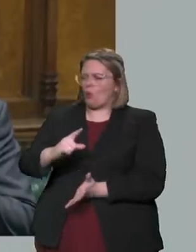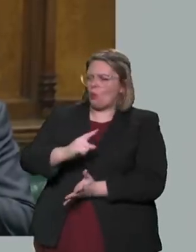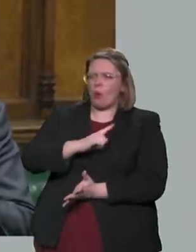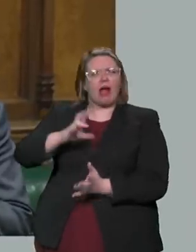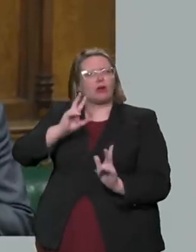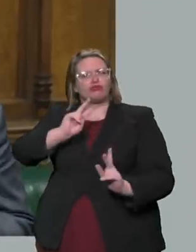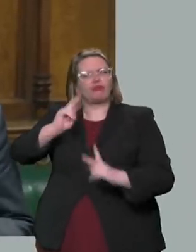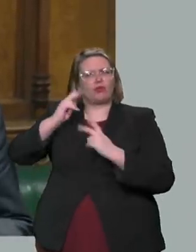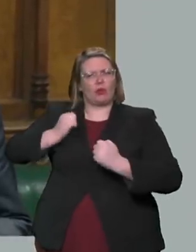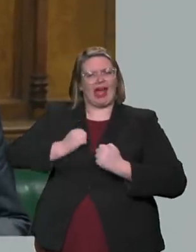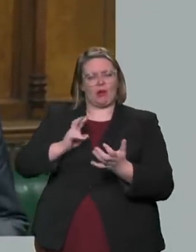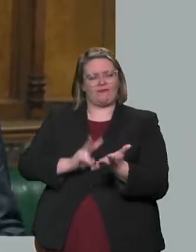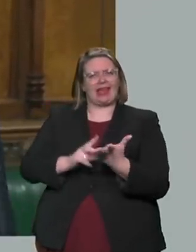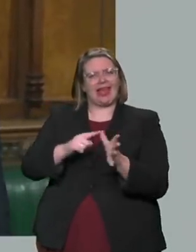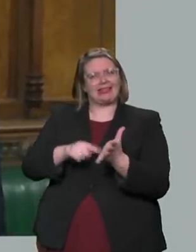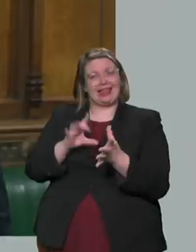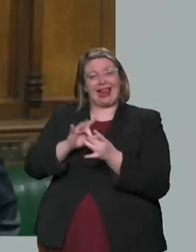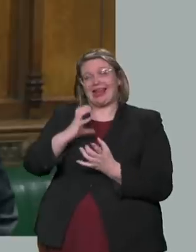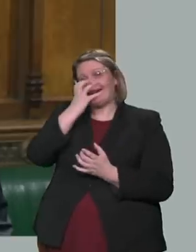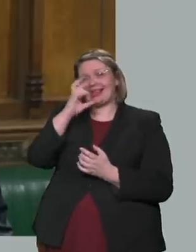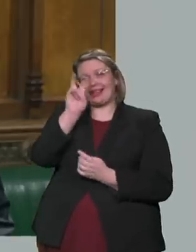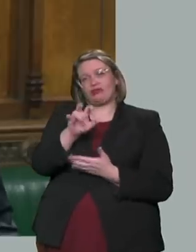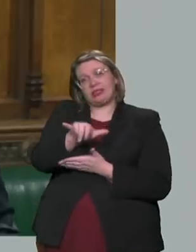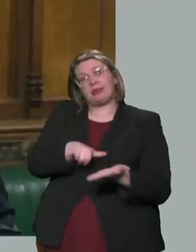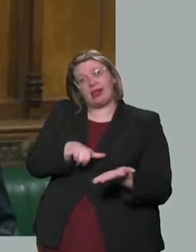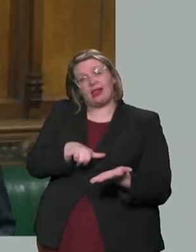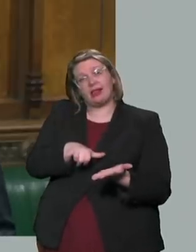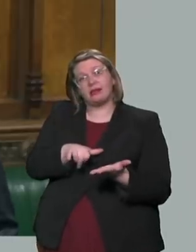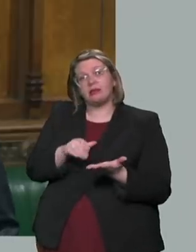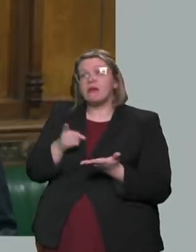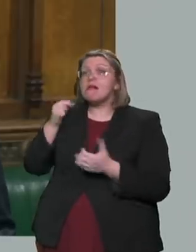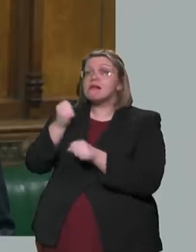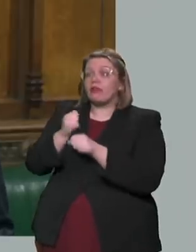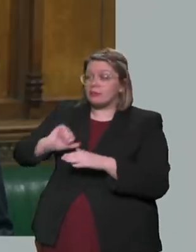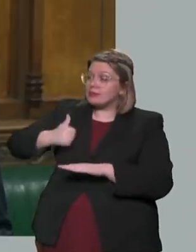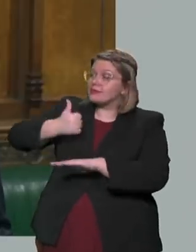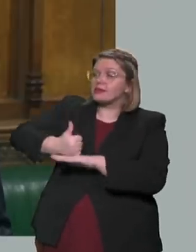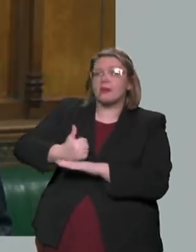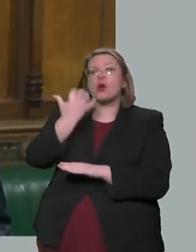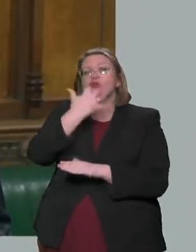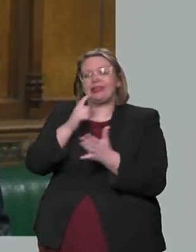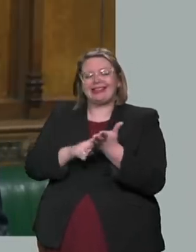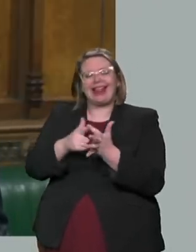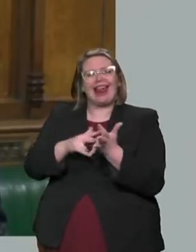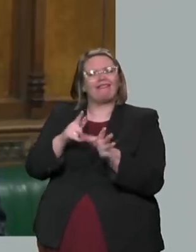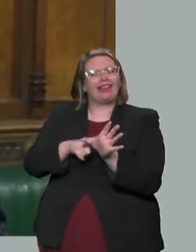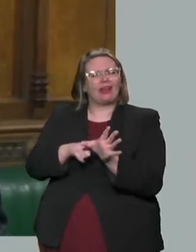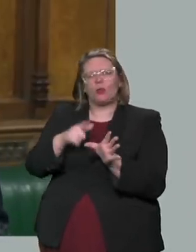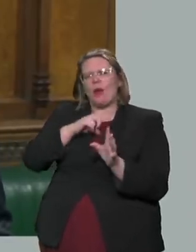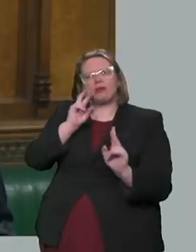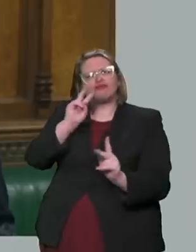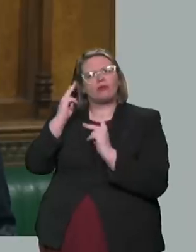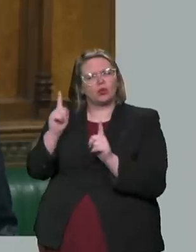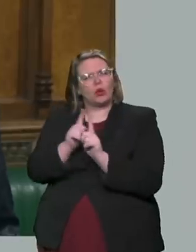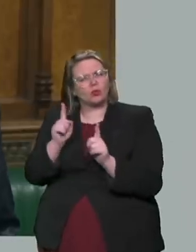the VAT on those bills? And given that some of the green levies are spent on madcap ideas such as subsidising Draxby